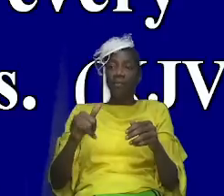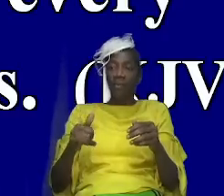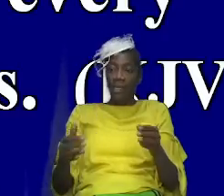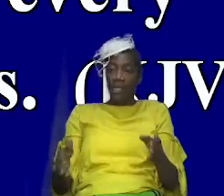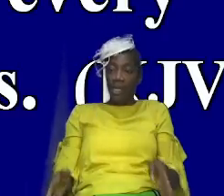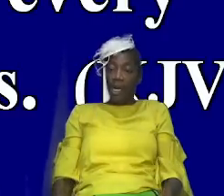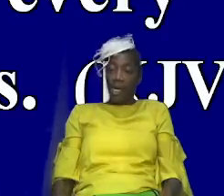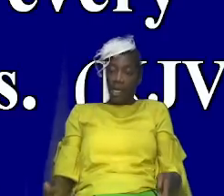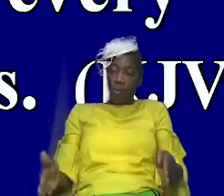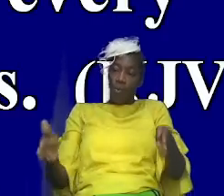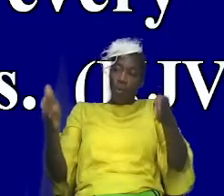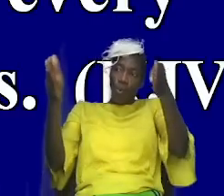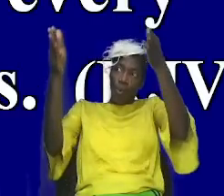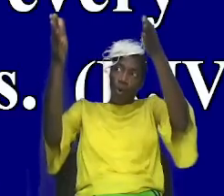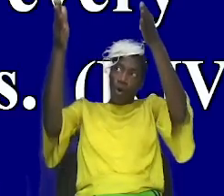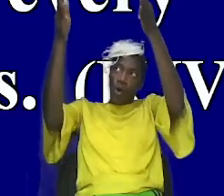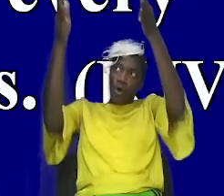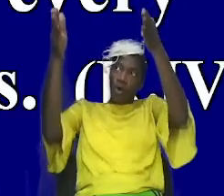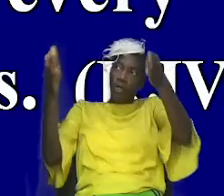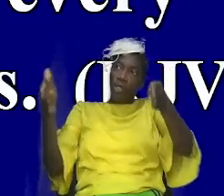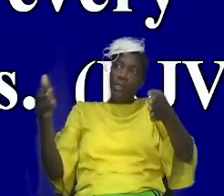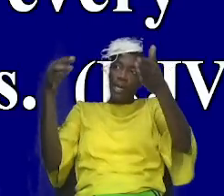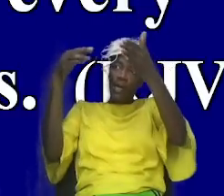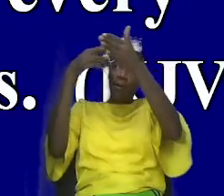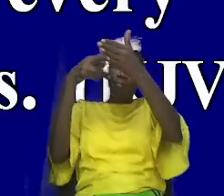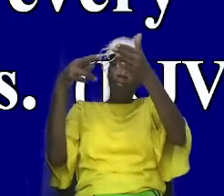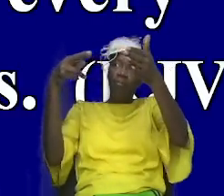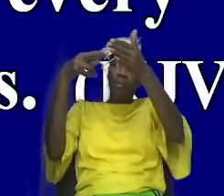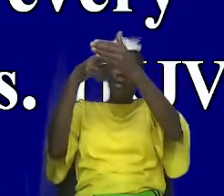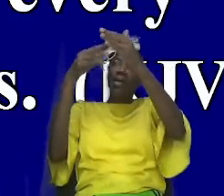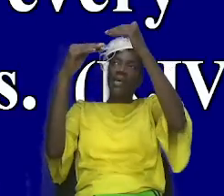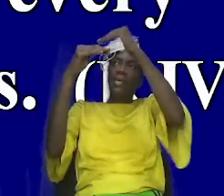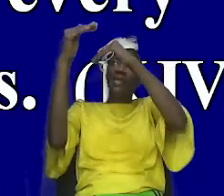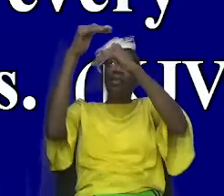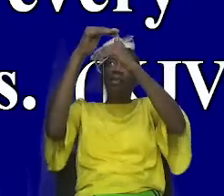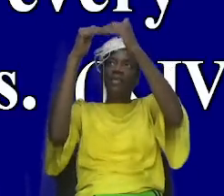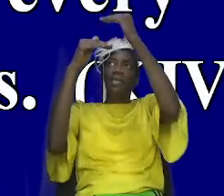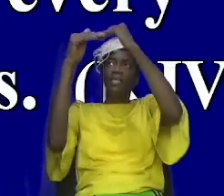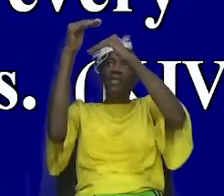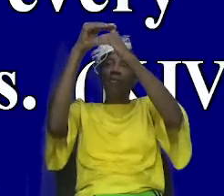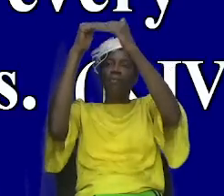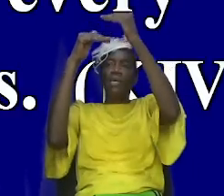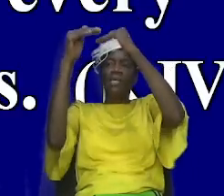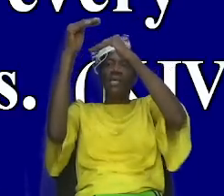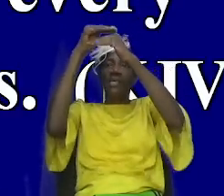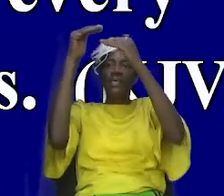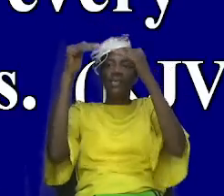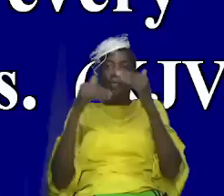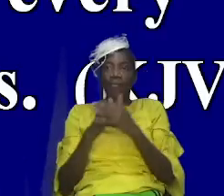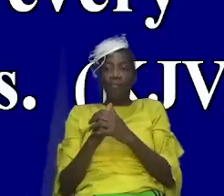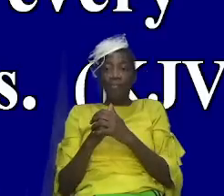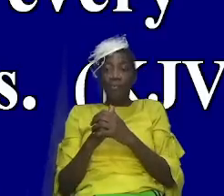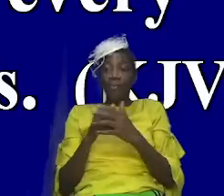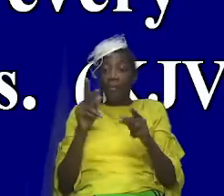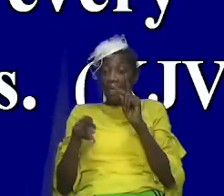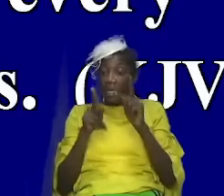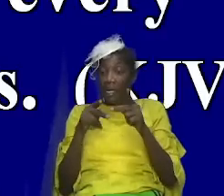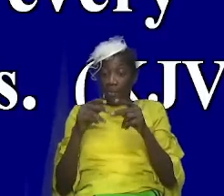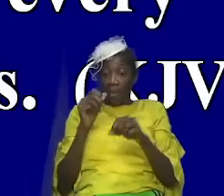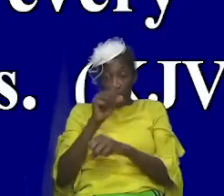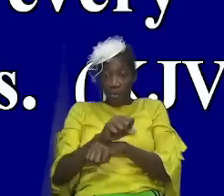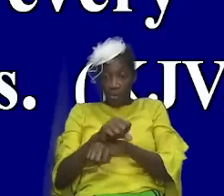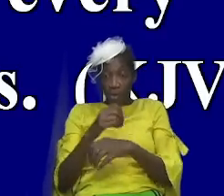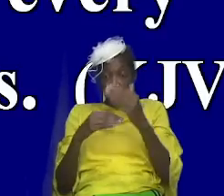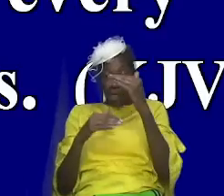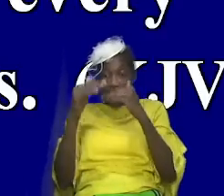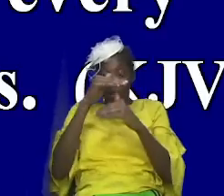being rebuilt back there and folks were trying to dissuade Nehemiah and those that were working to rebuild the walls of